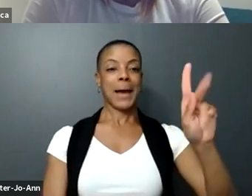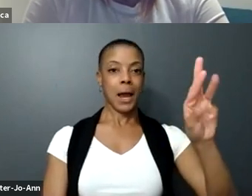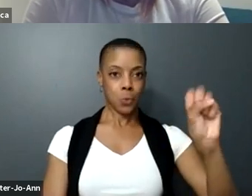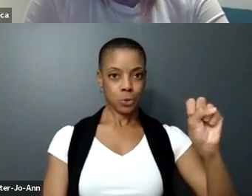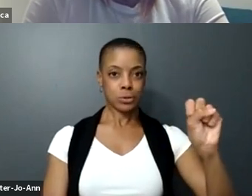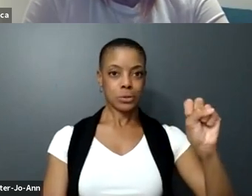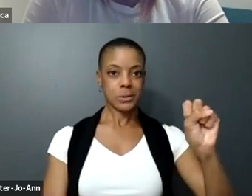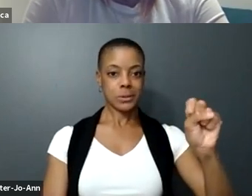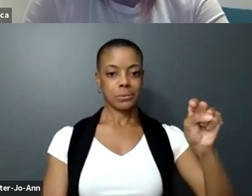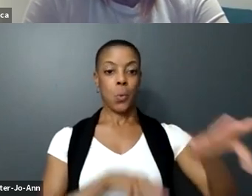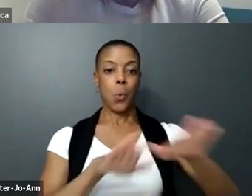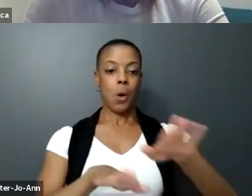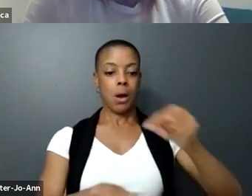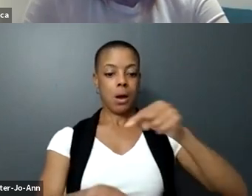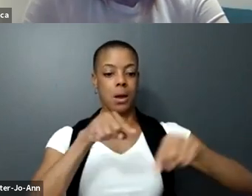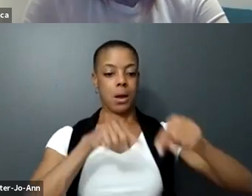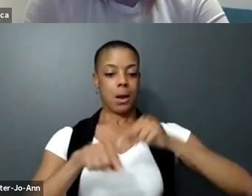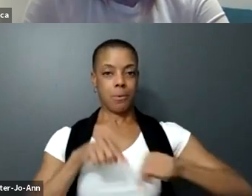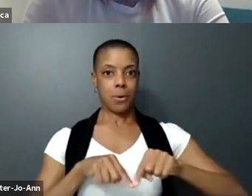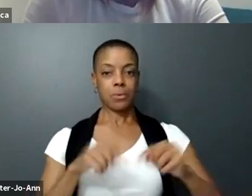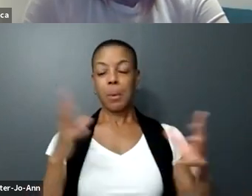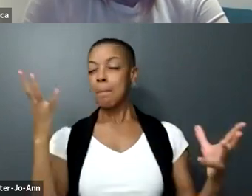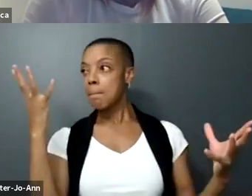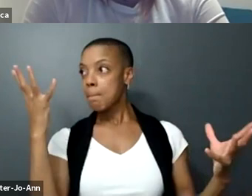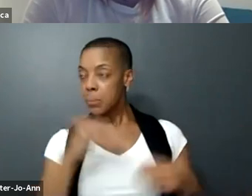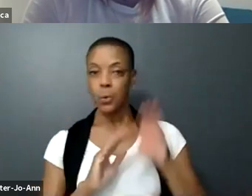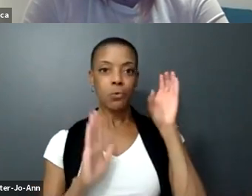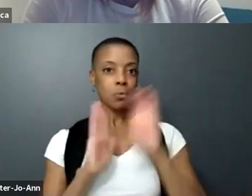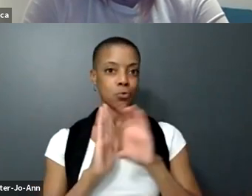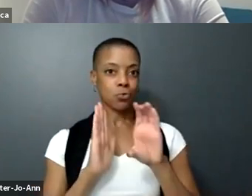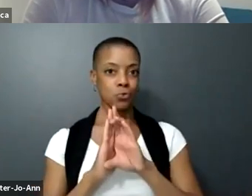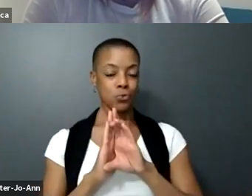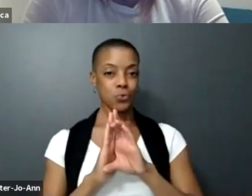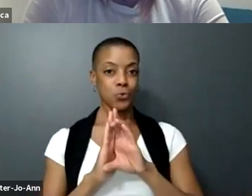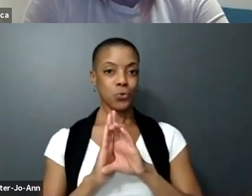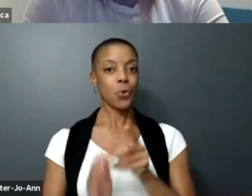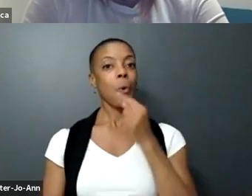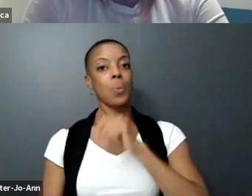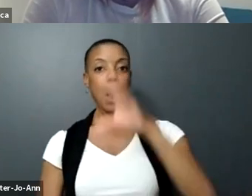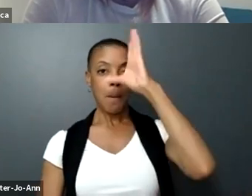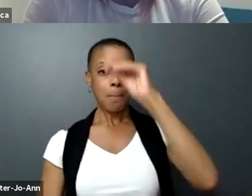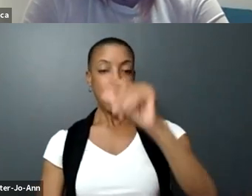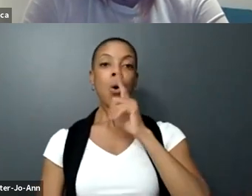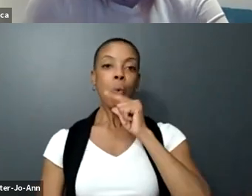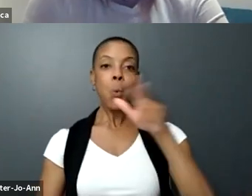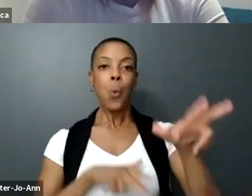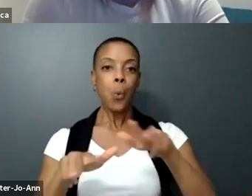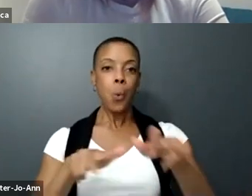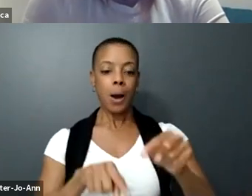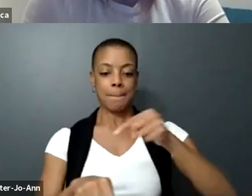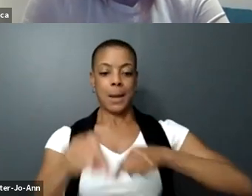illustrated children's book. And the reason it's called The Boy Who Walked Backwards, Ben also wrote a